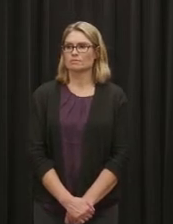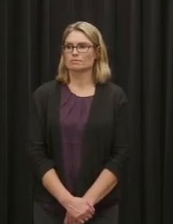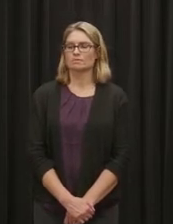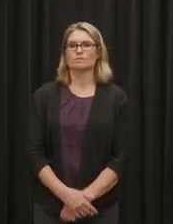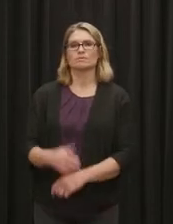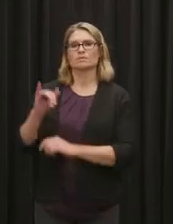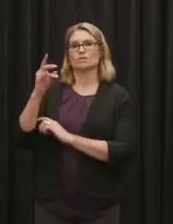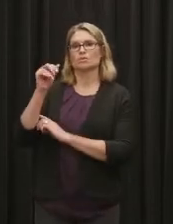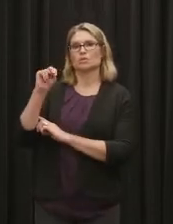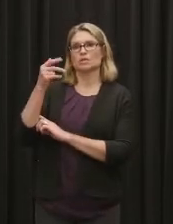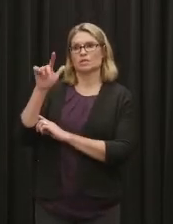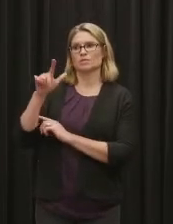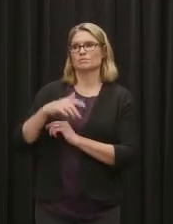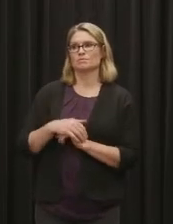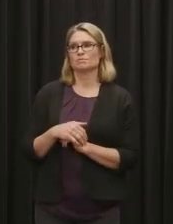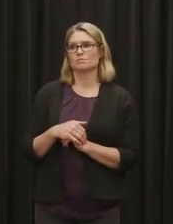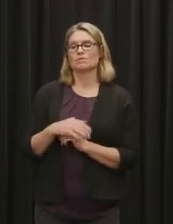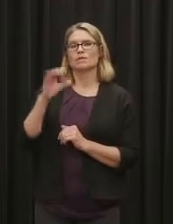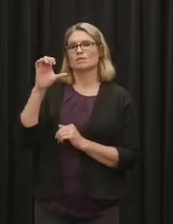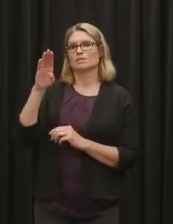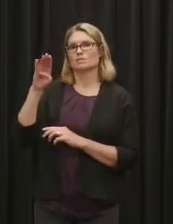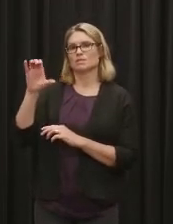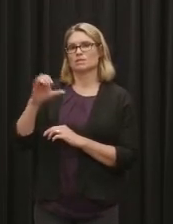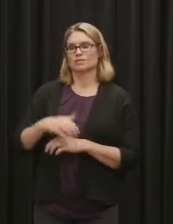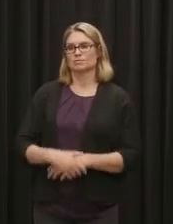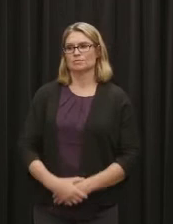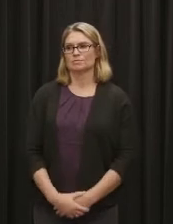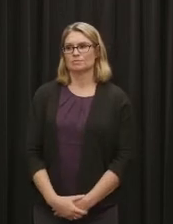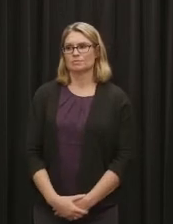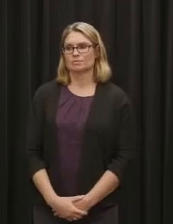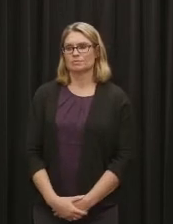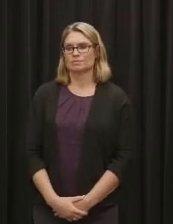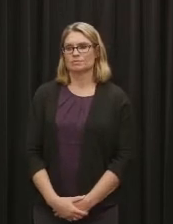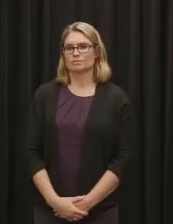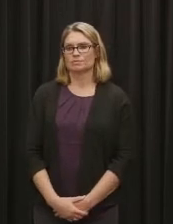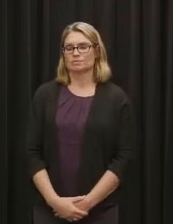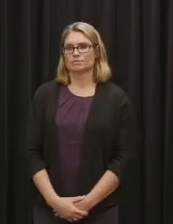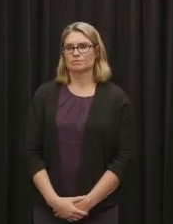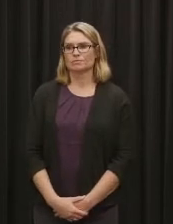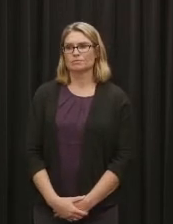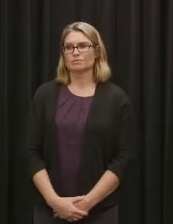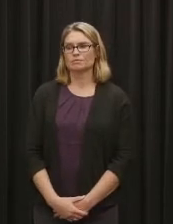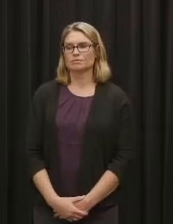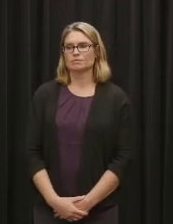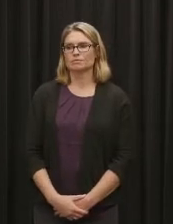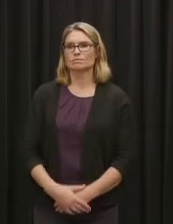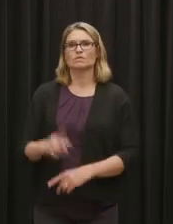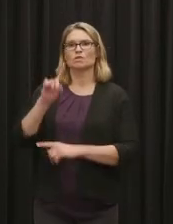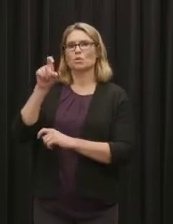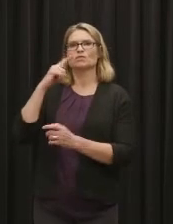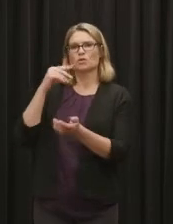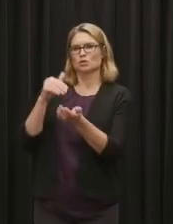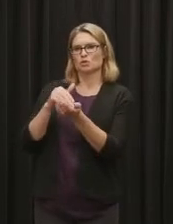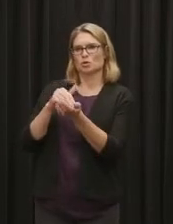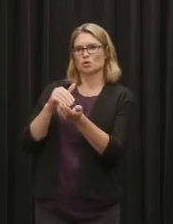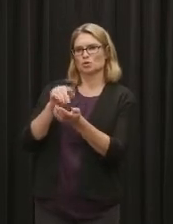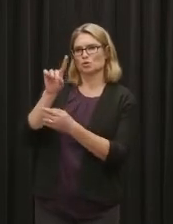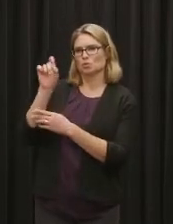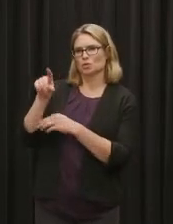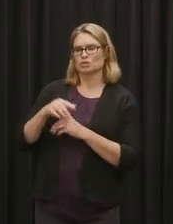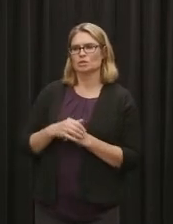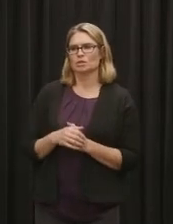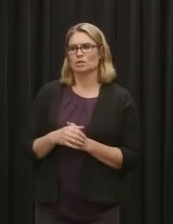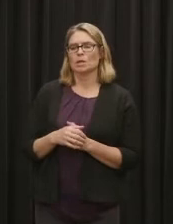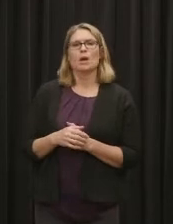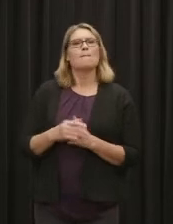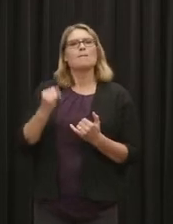on. Thank you, Mr. Duval. Jordan Gill, CBC. Yes, I guess this question's for Dr. Russell. Will people